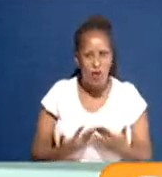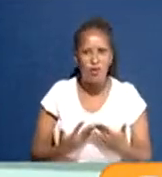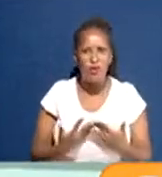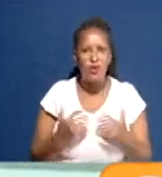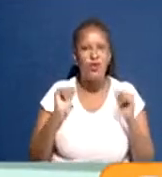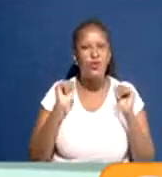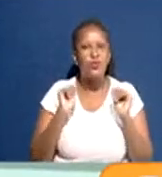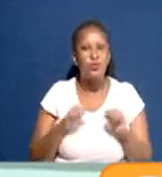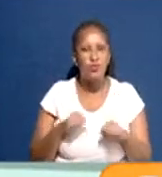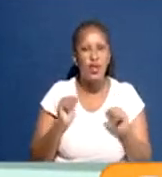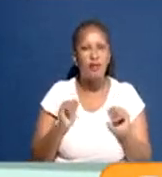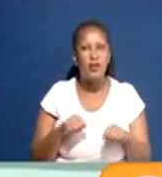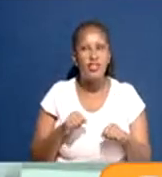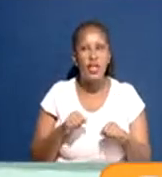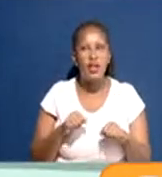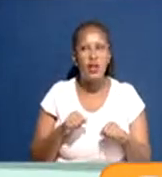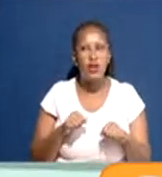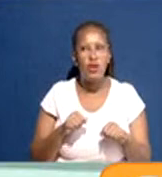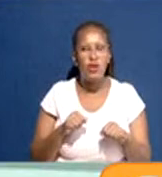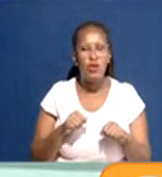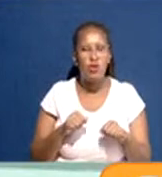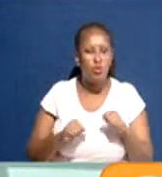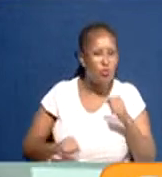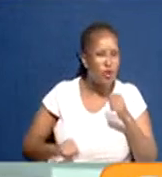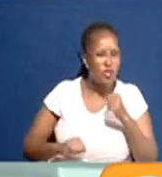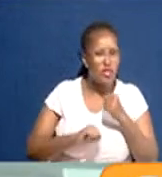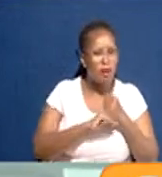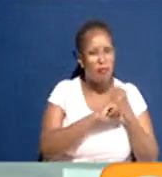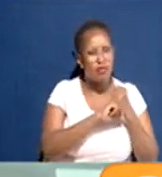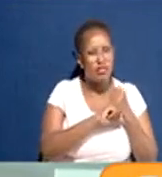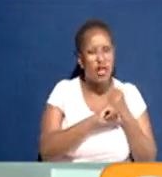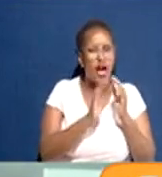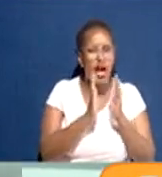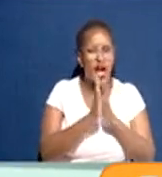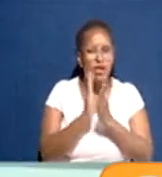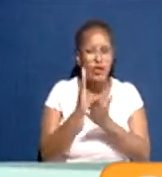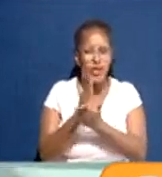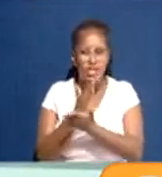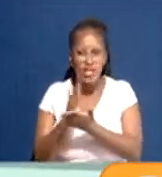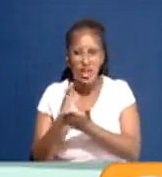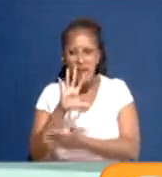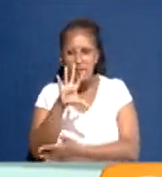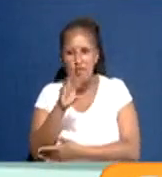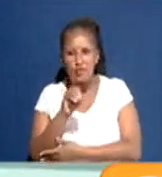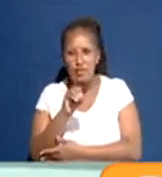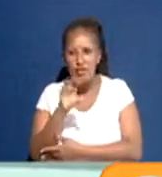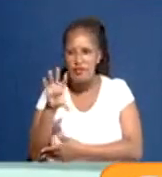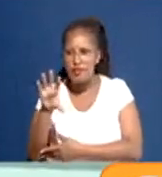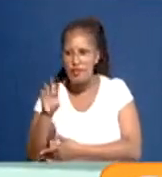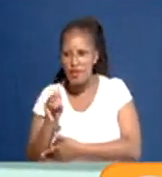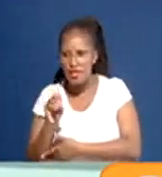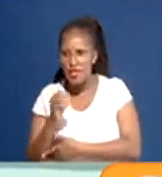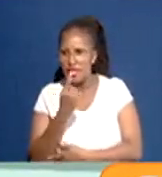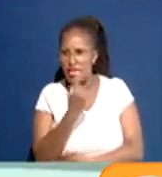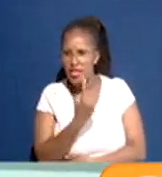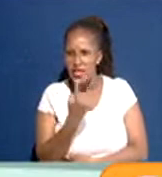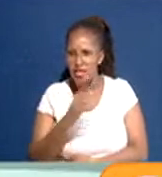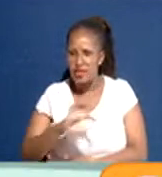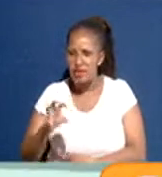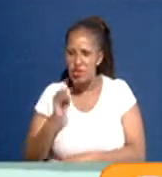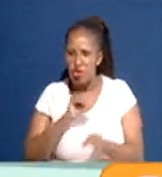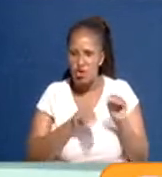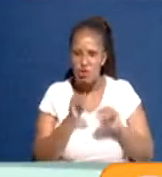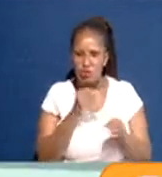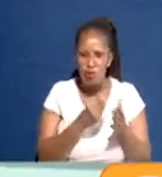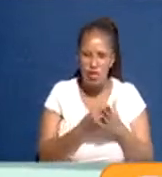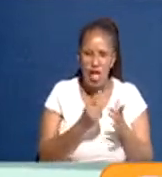to remunerate these community health promoters. And we are going to share 50-50. Every county that contributes whatever money, we are